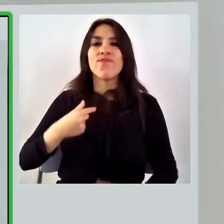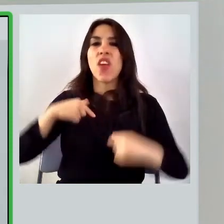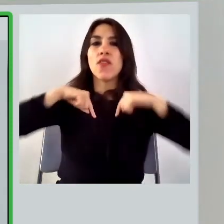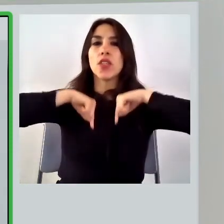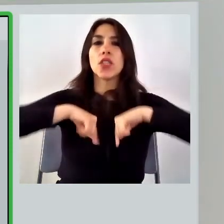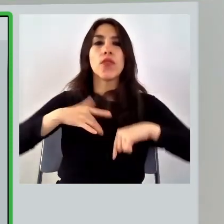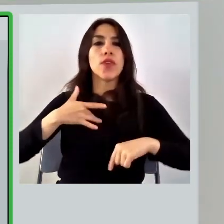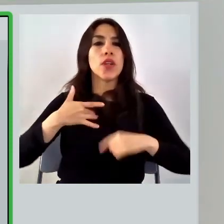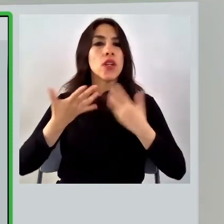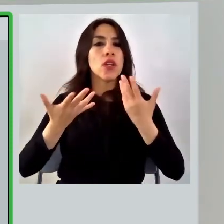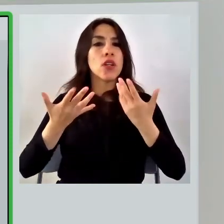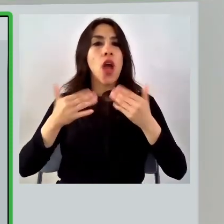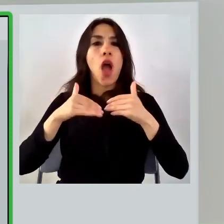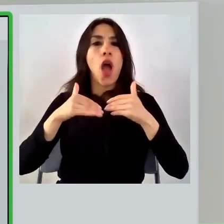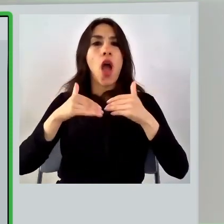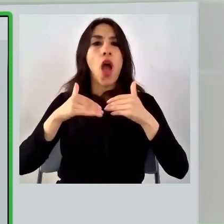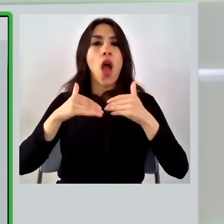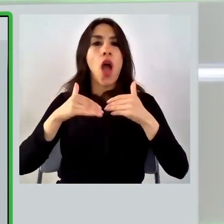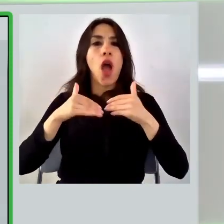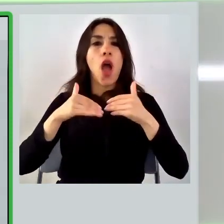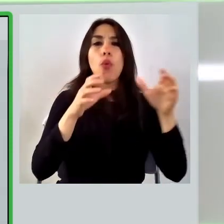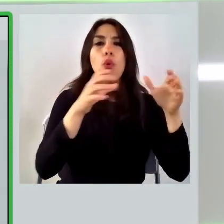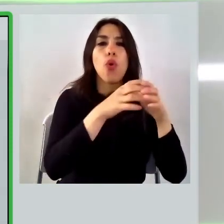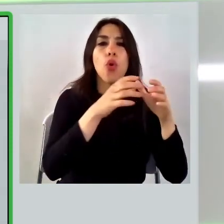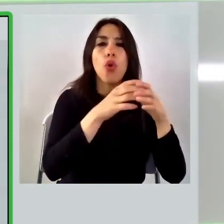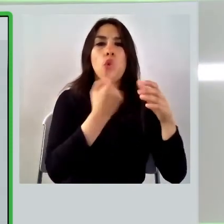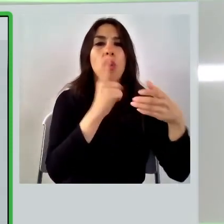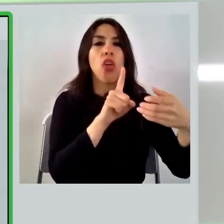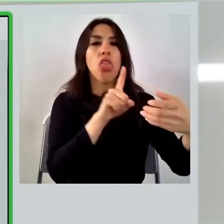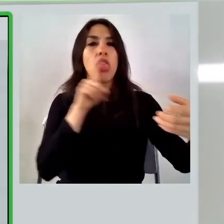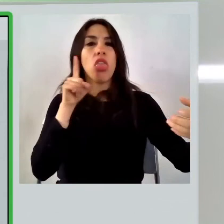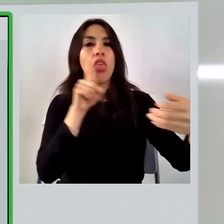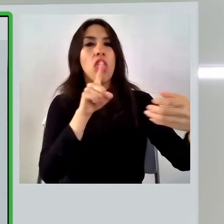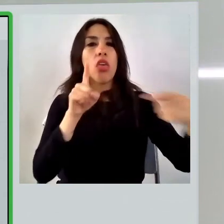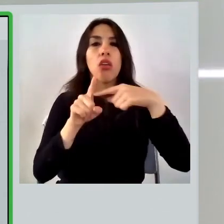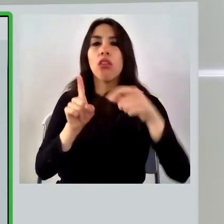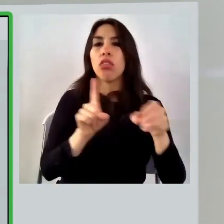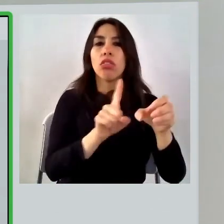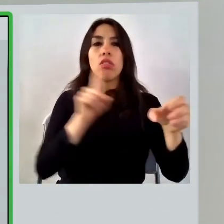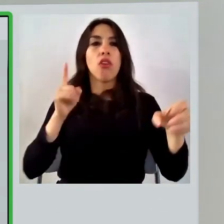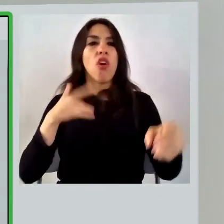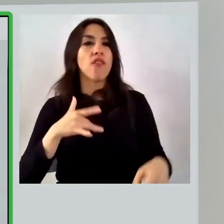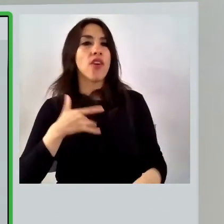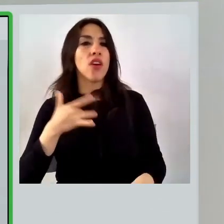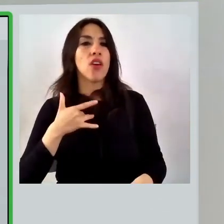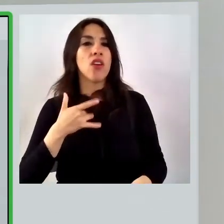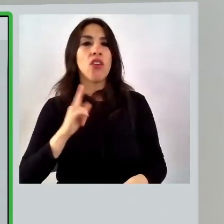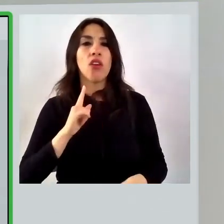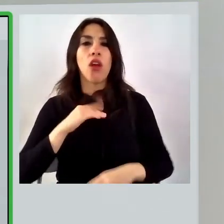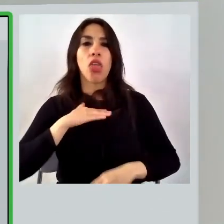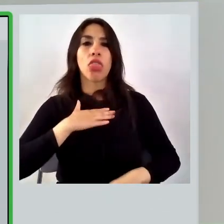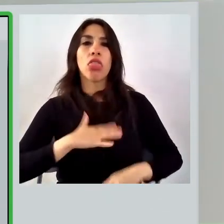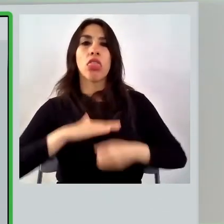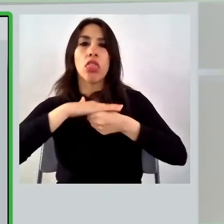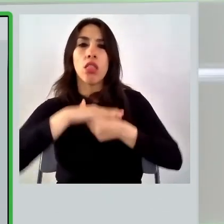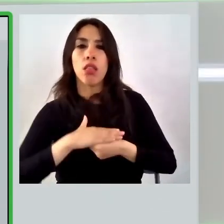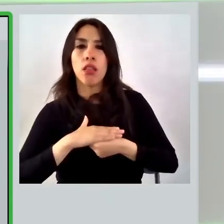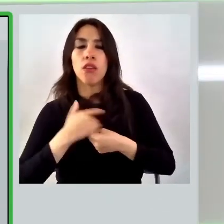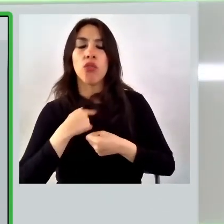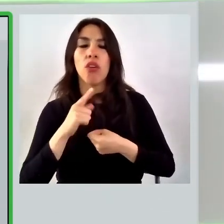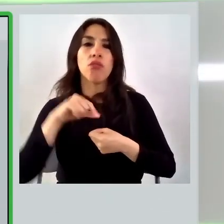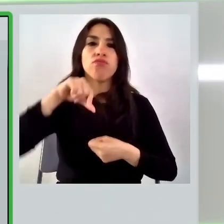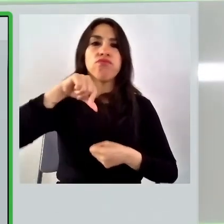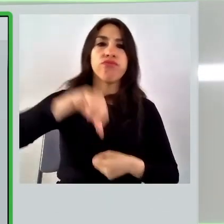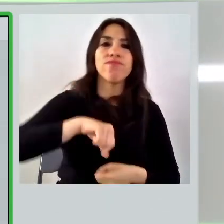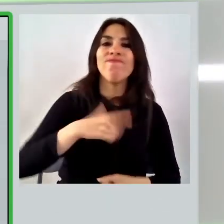with disabilities feel excluded or undervalued? Well, one issue we uncovered was there's this lack